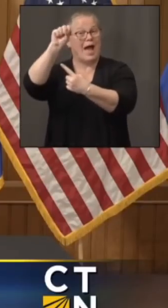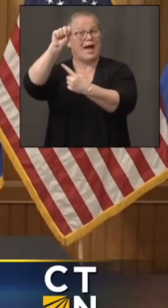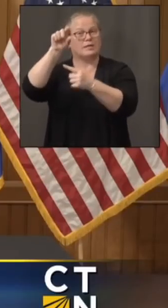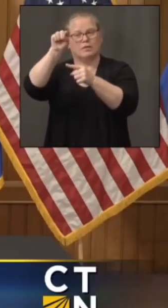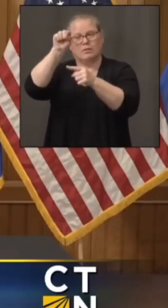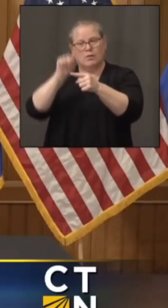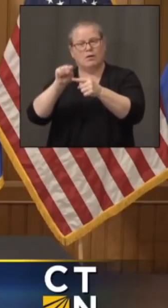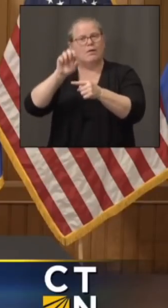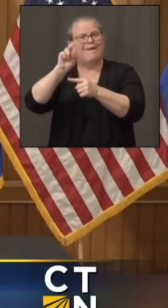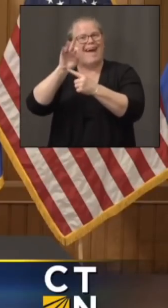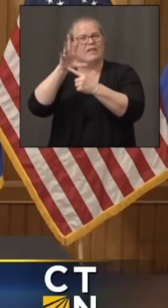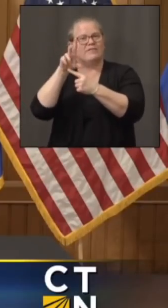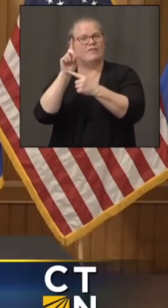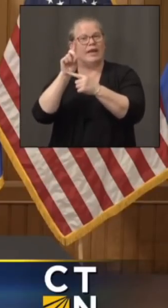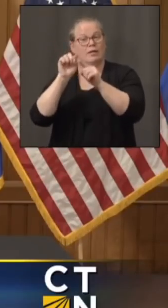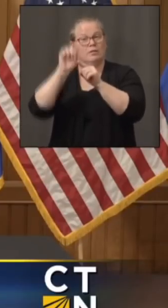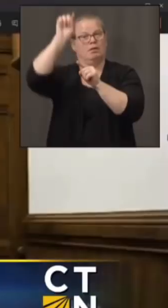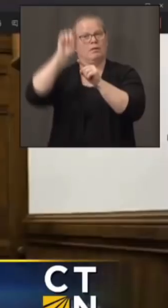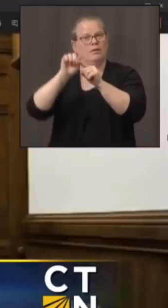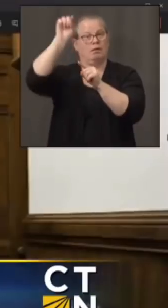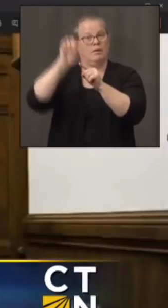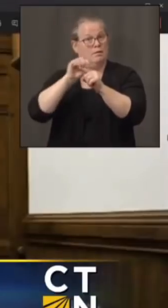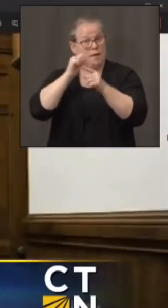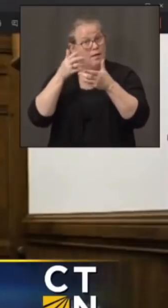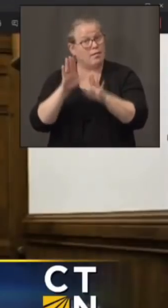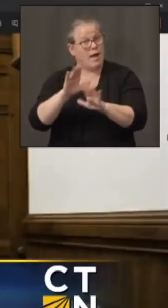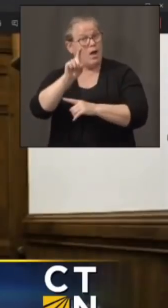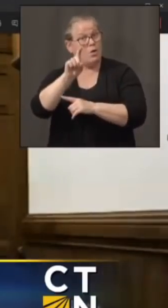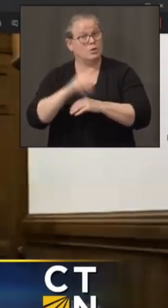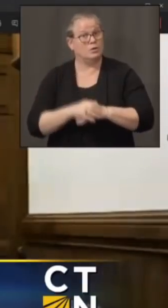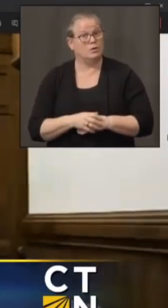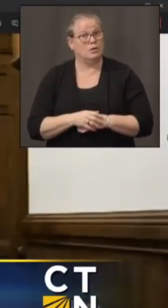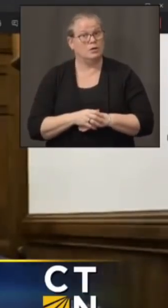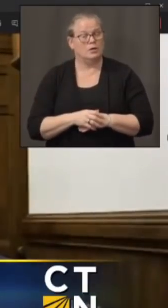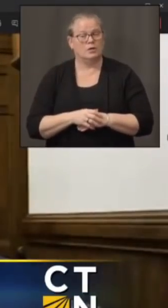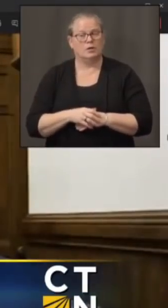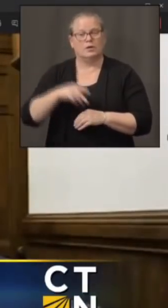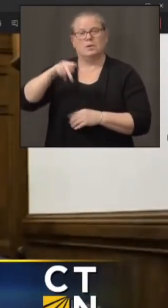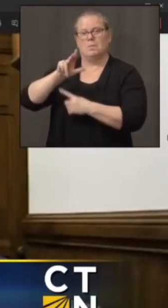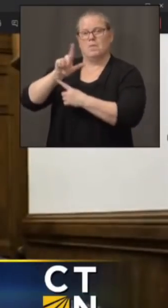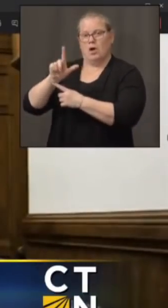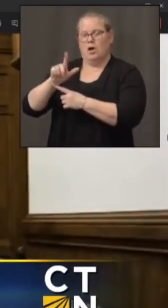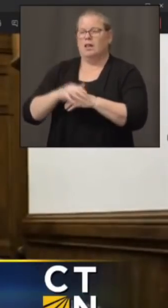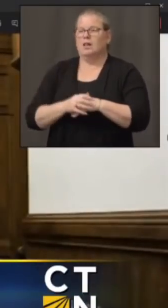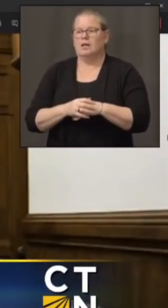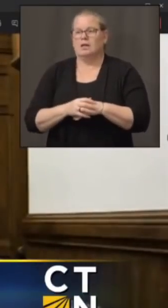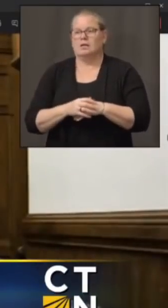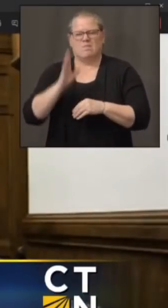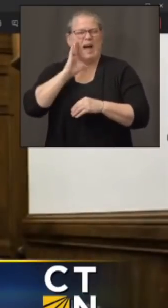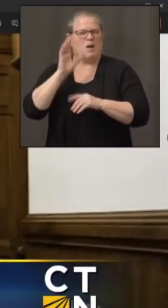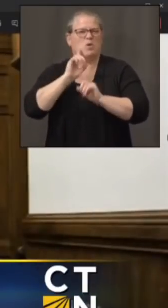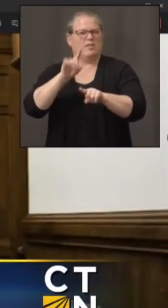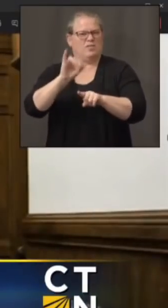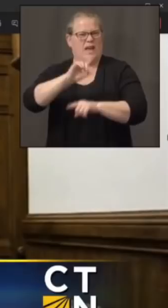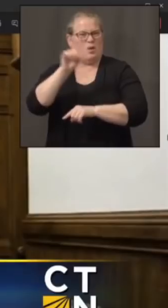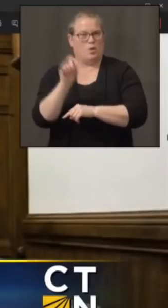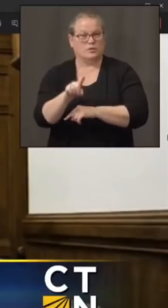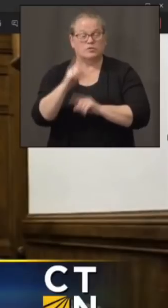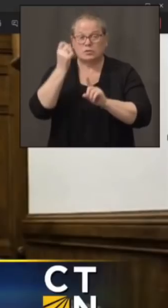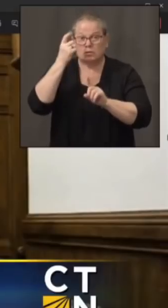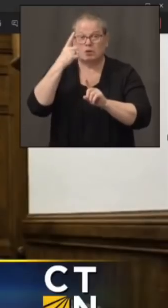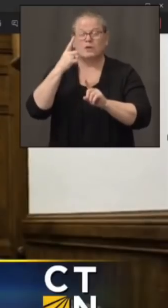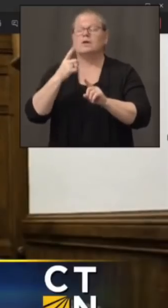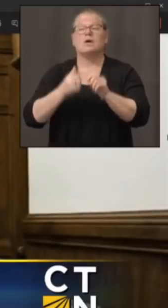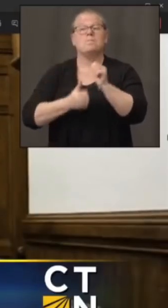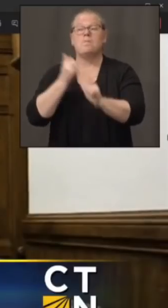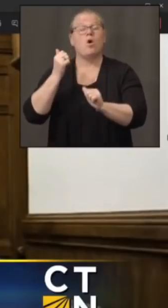Yeah, I'll take that question. Basically, how this applies, remember, this one is particularly for hockey, even